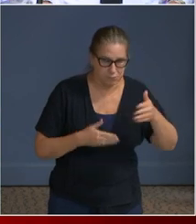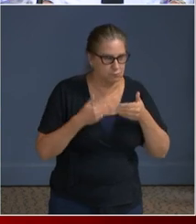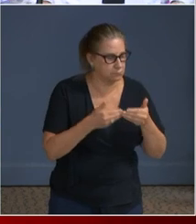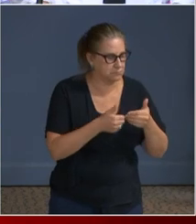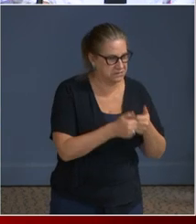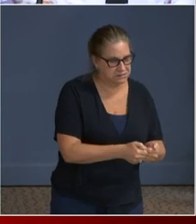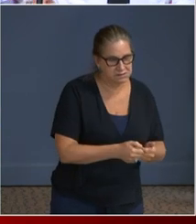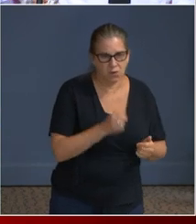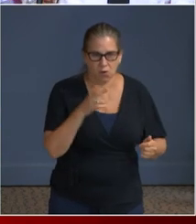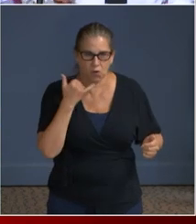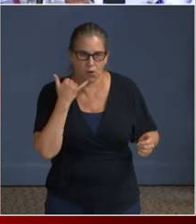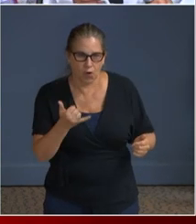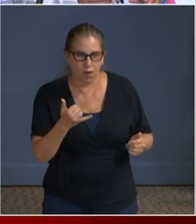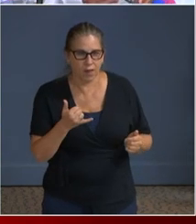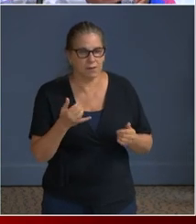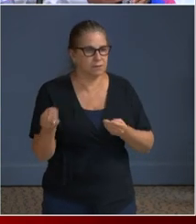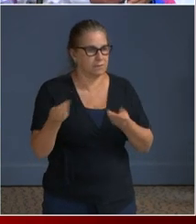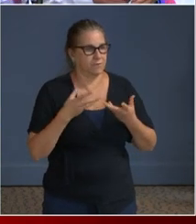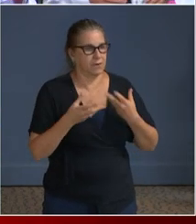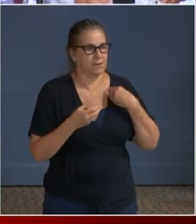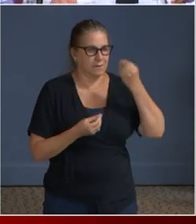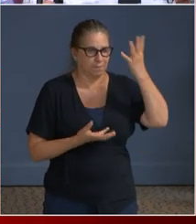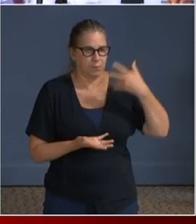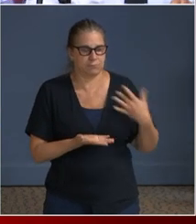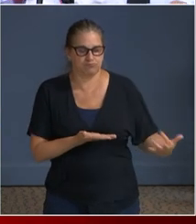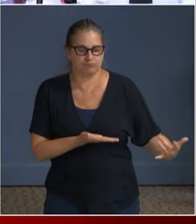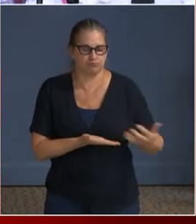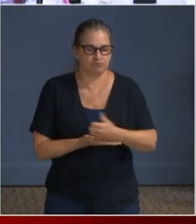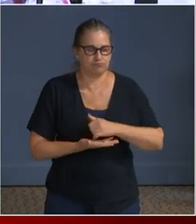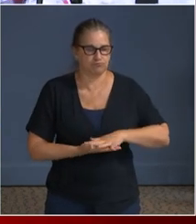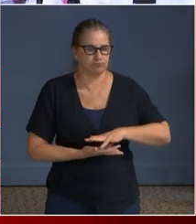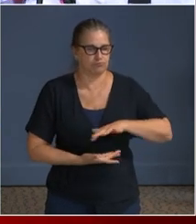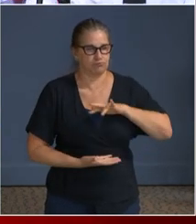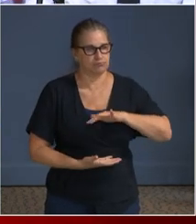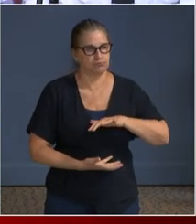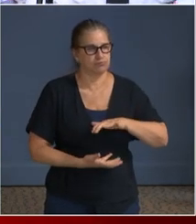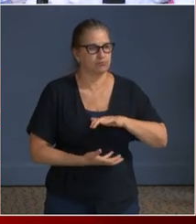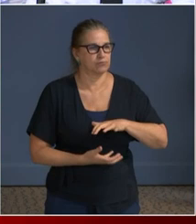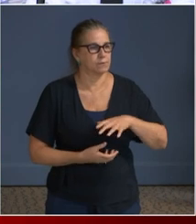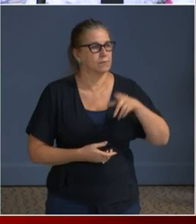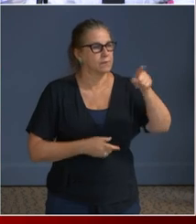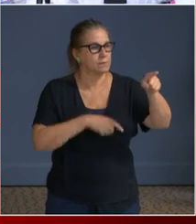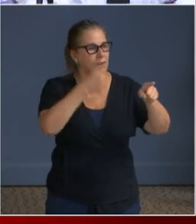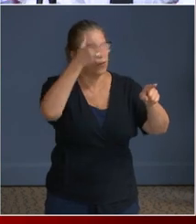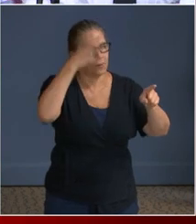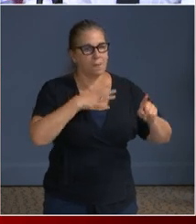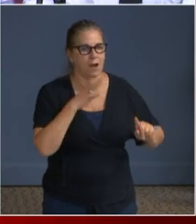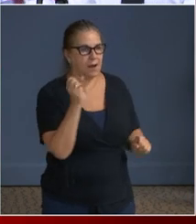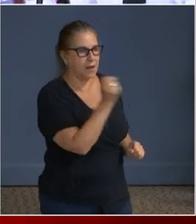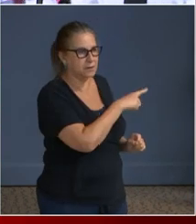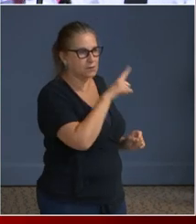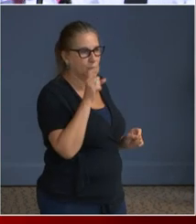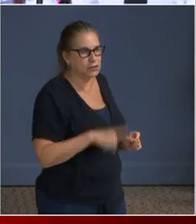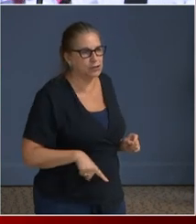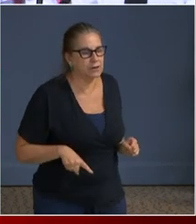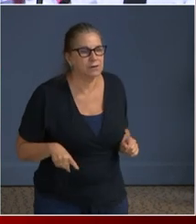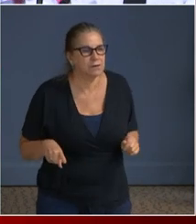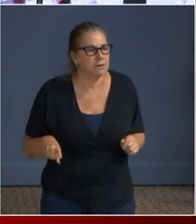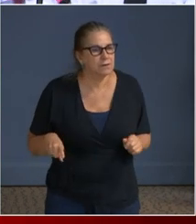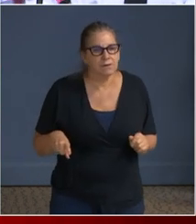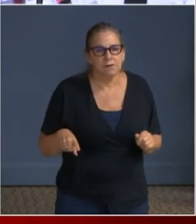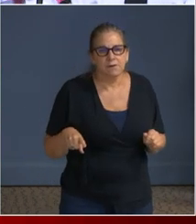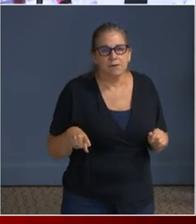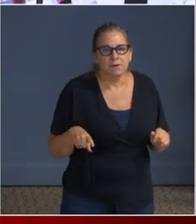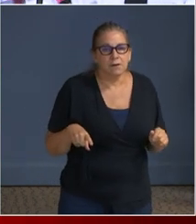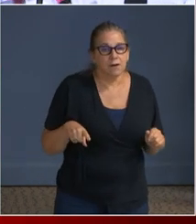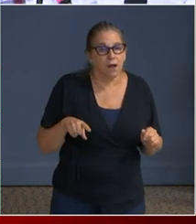with us anonymously. Yes? Chief, a couple of series of quick questions. Did the off-duty officer use her